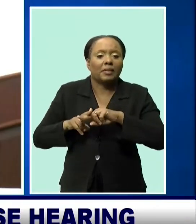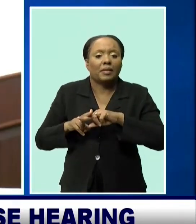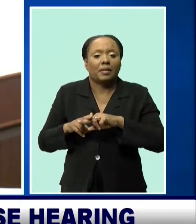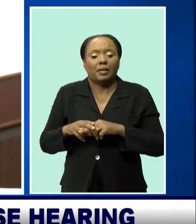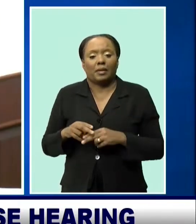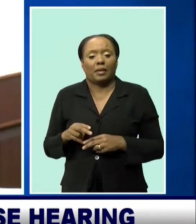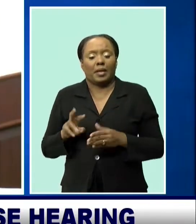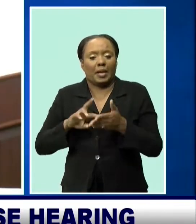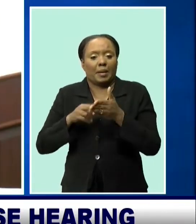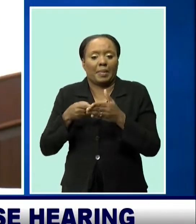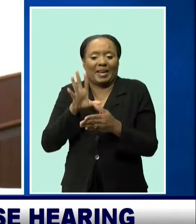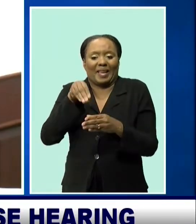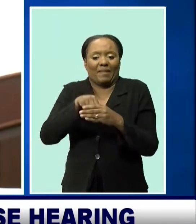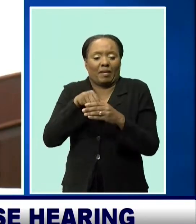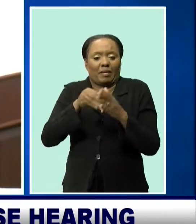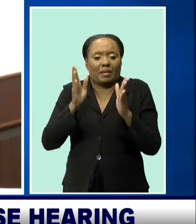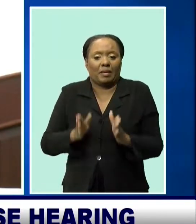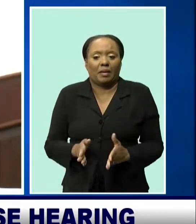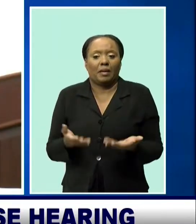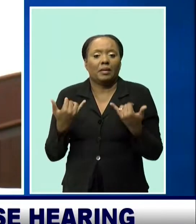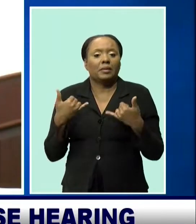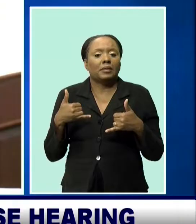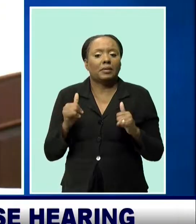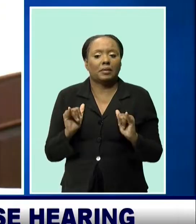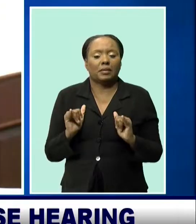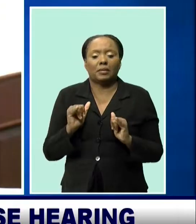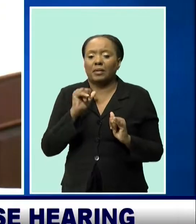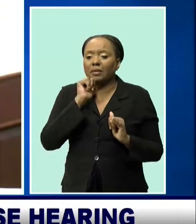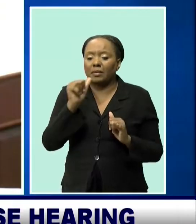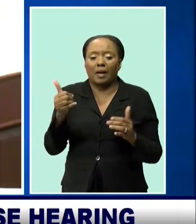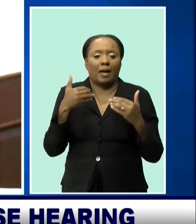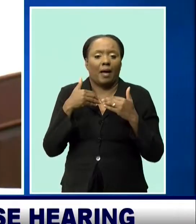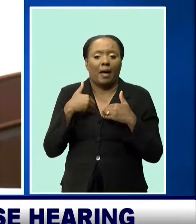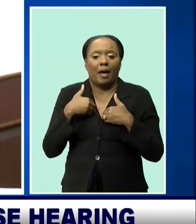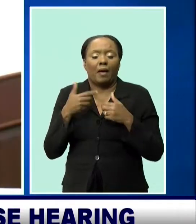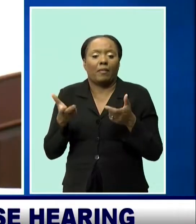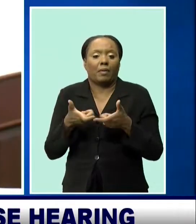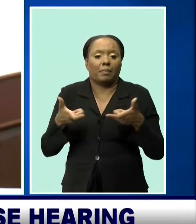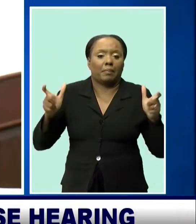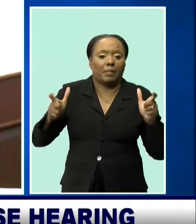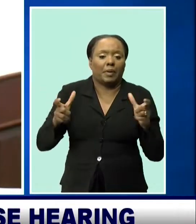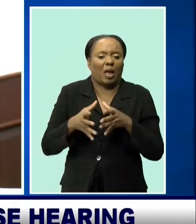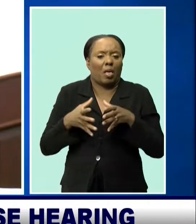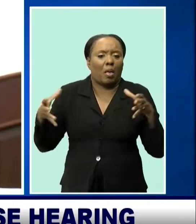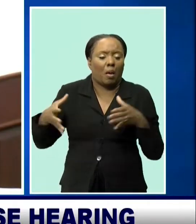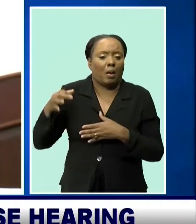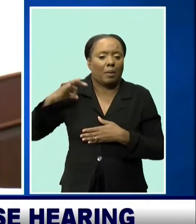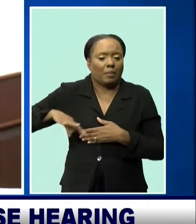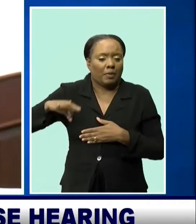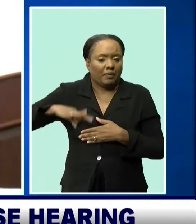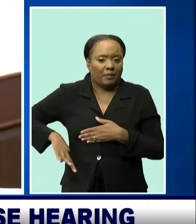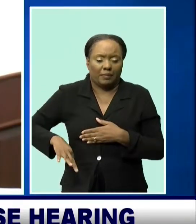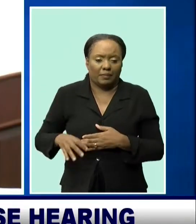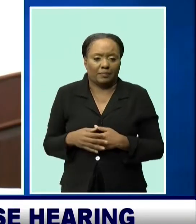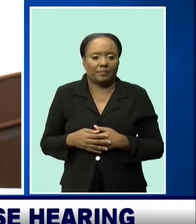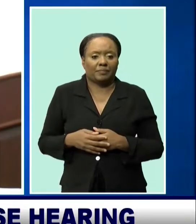will not be able to achieve the proposed rate of return or a fair and reasonable rate of return.